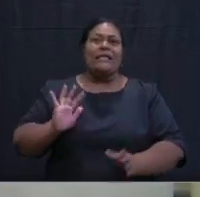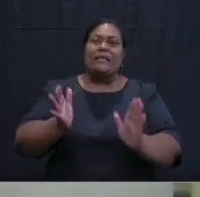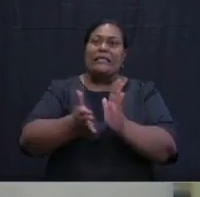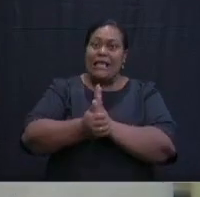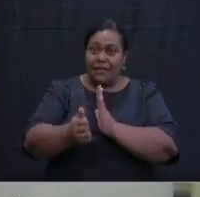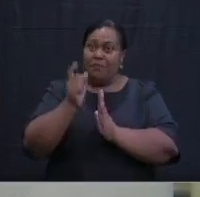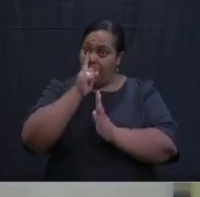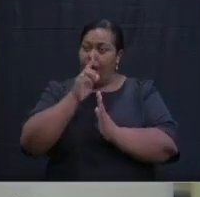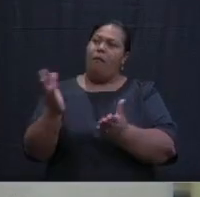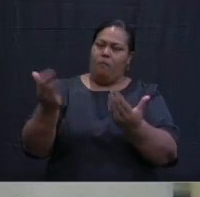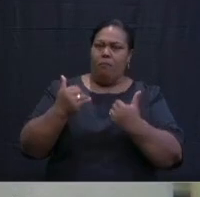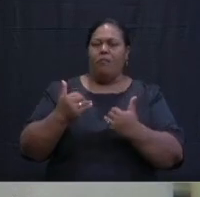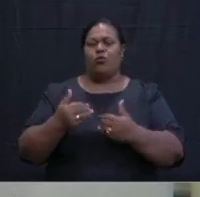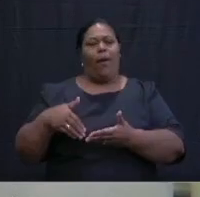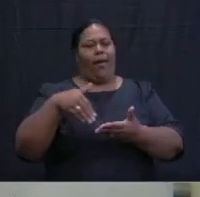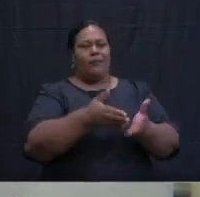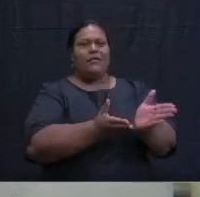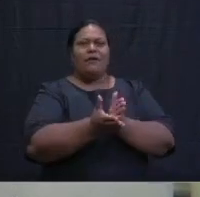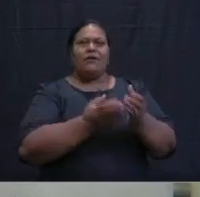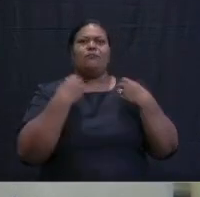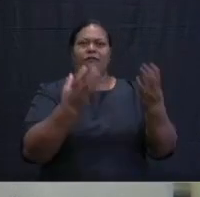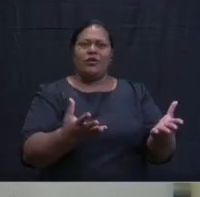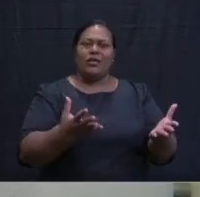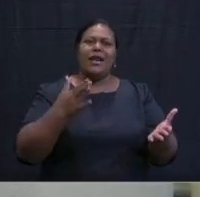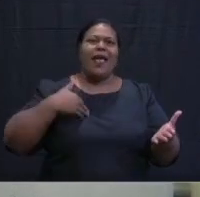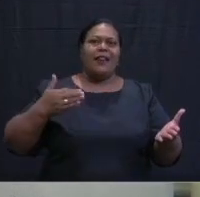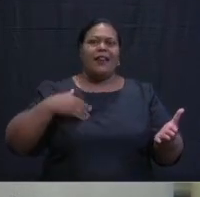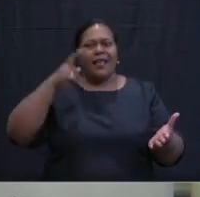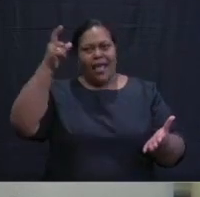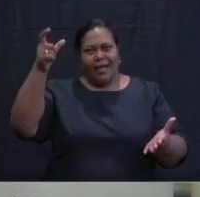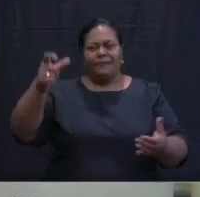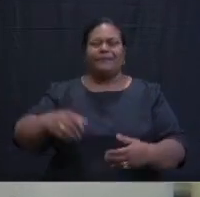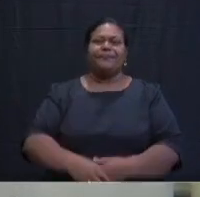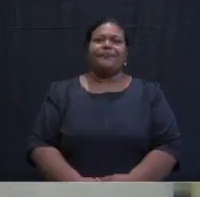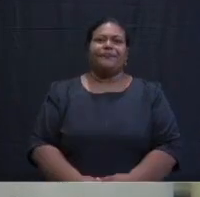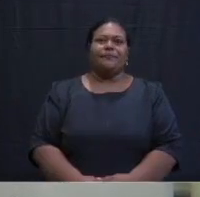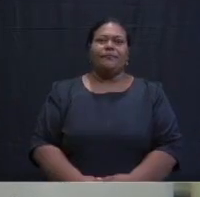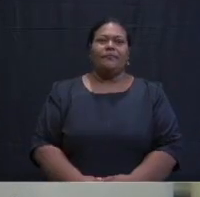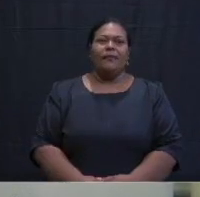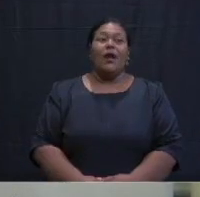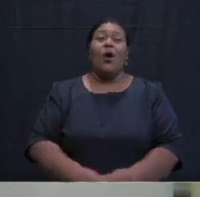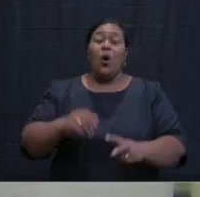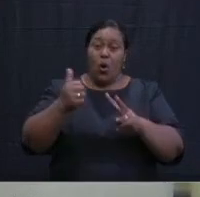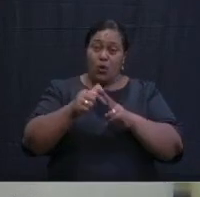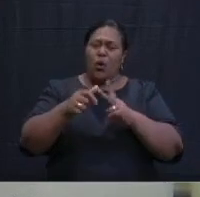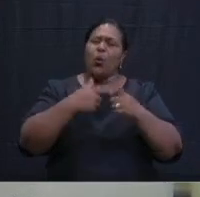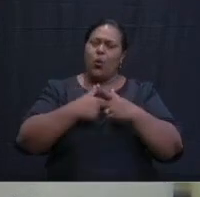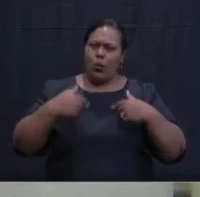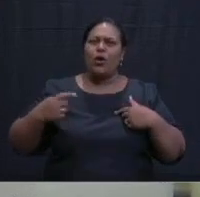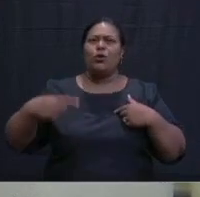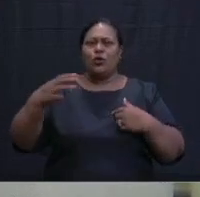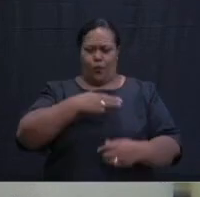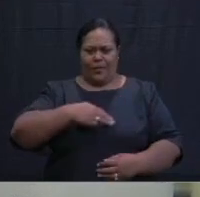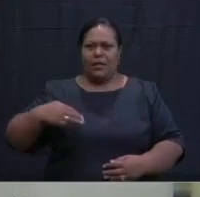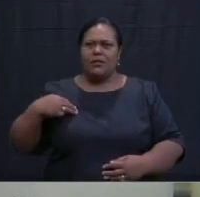help service delivery in healthcare. Last but not least, we have continued ministerial visits